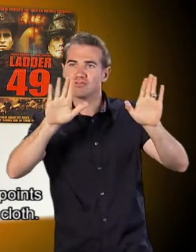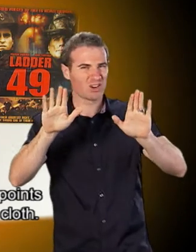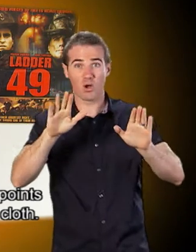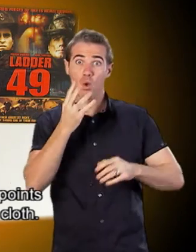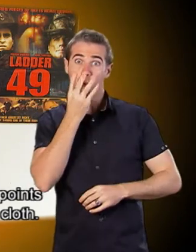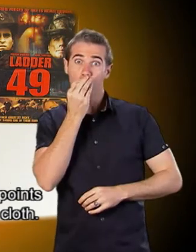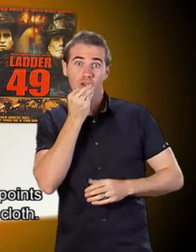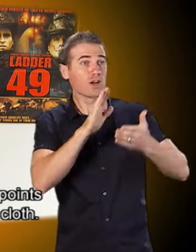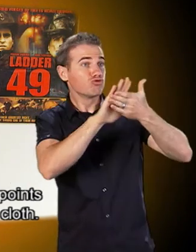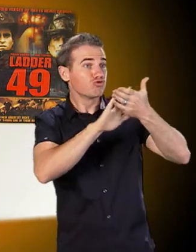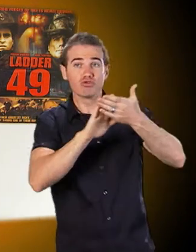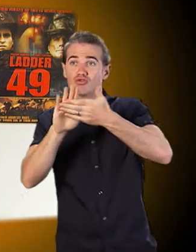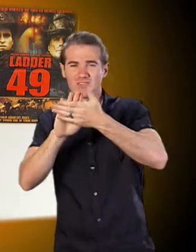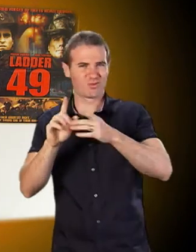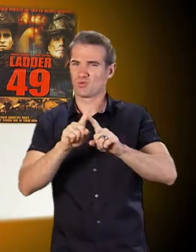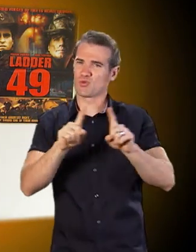points or switches with a wet cloth.